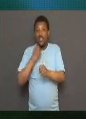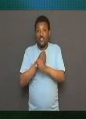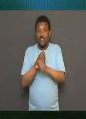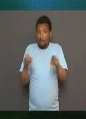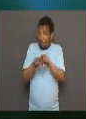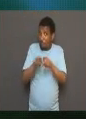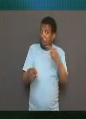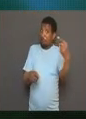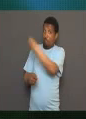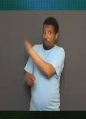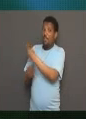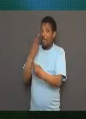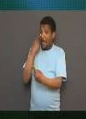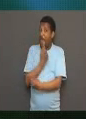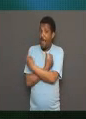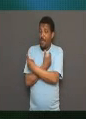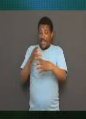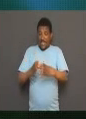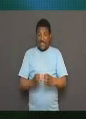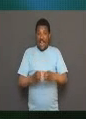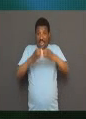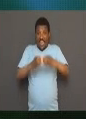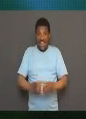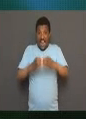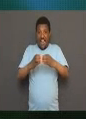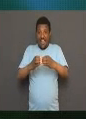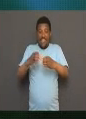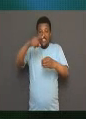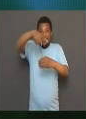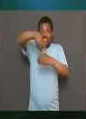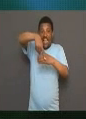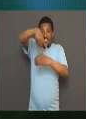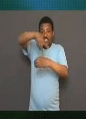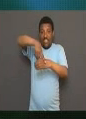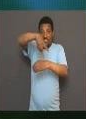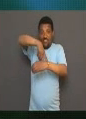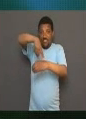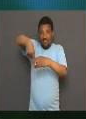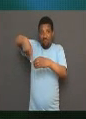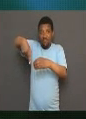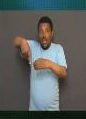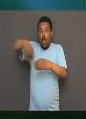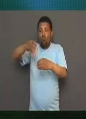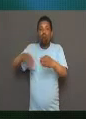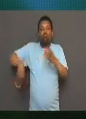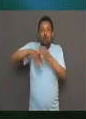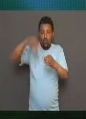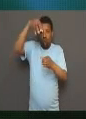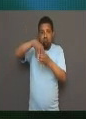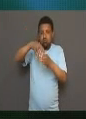see here, the cylinder tangents the balls at both